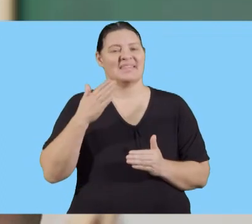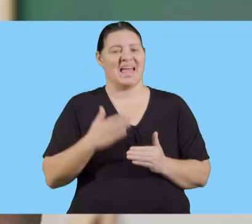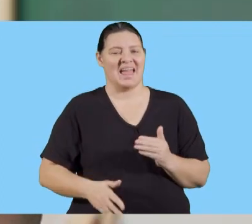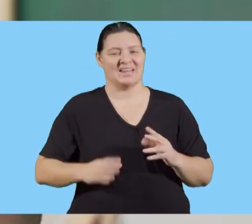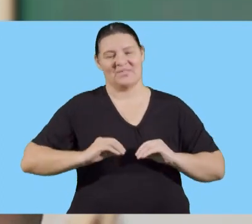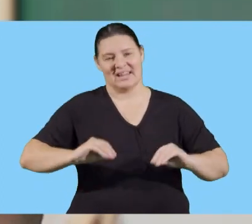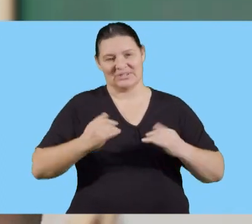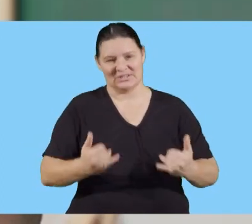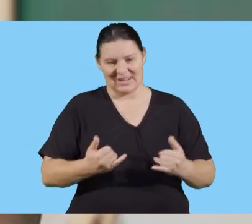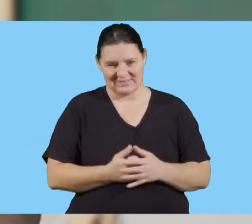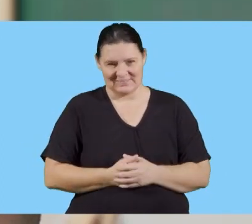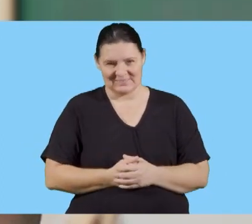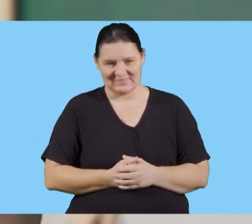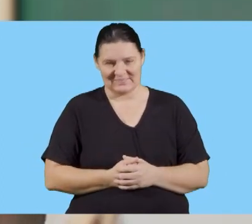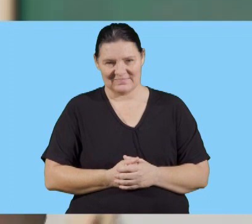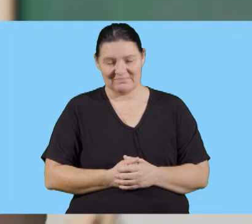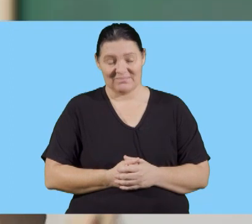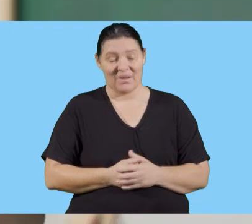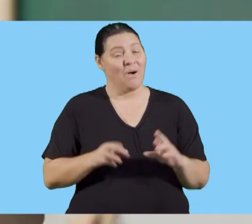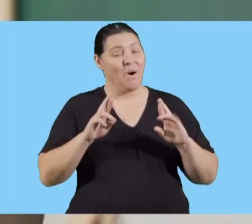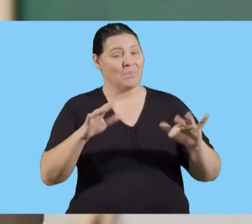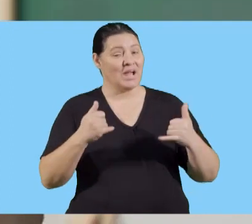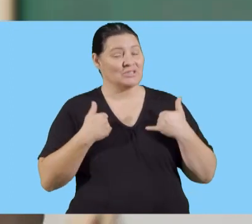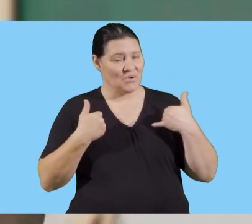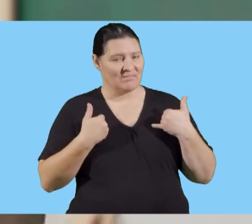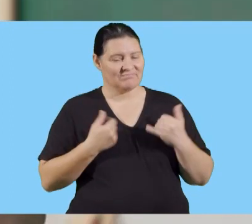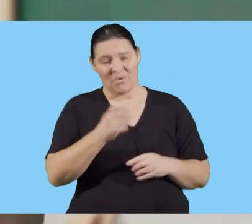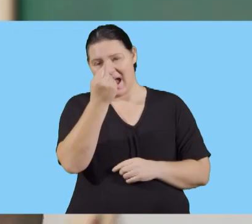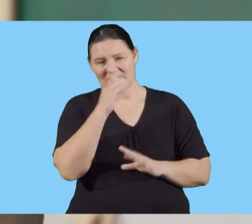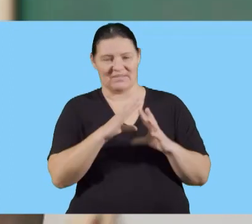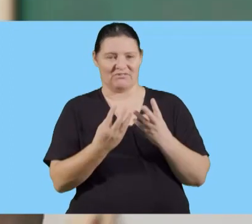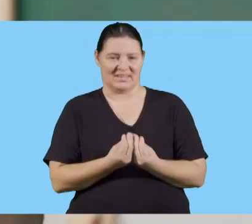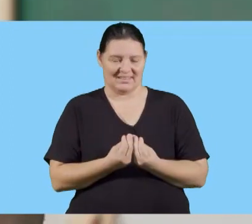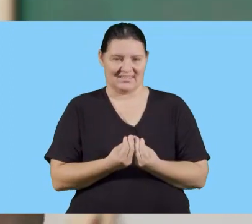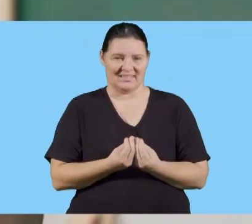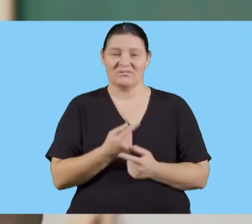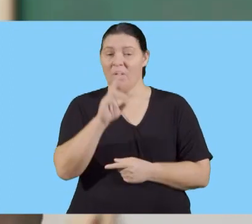lesson today. I really hope you enjoyed it and you understood everything. I hope to see you next